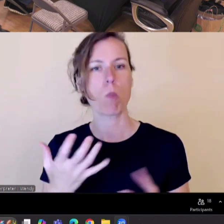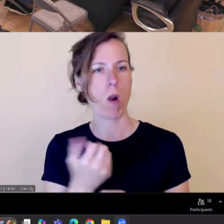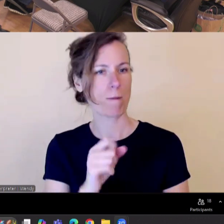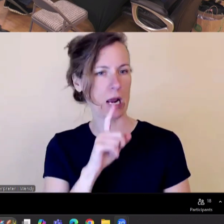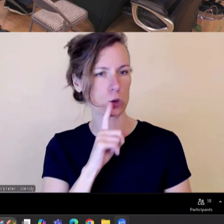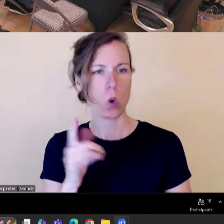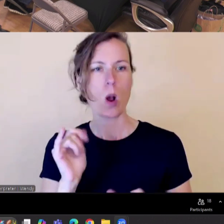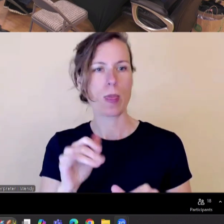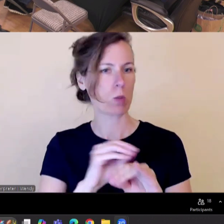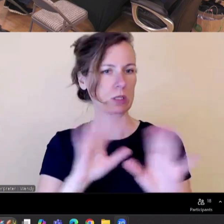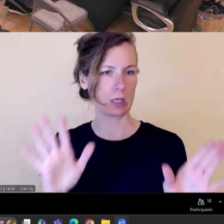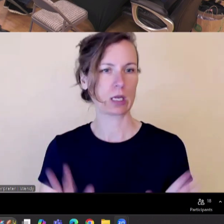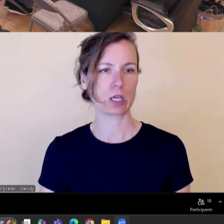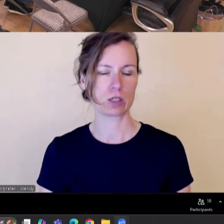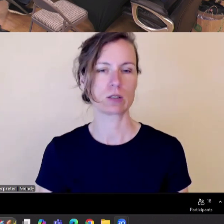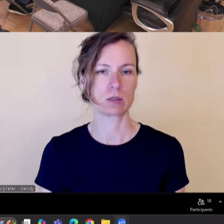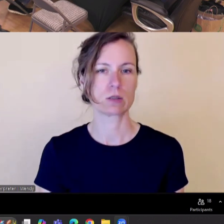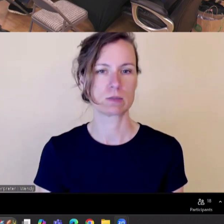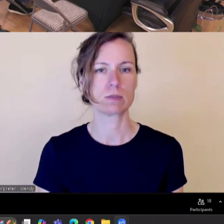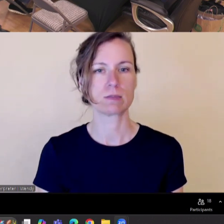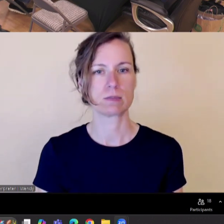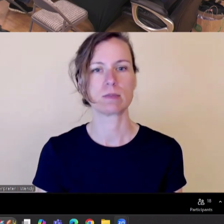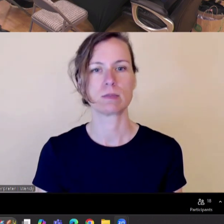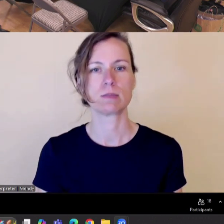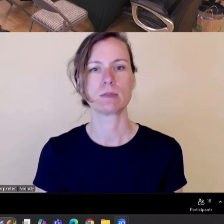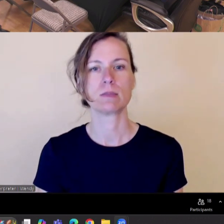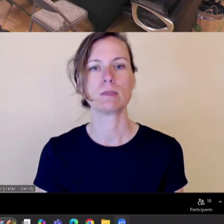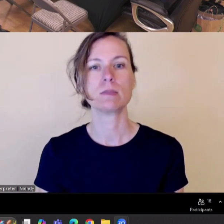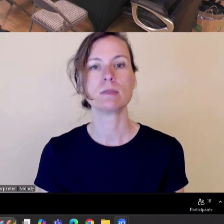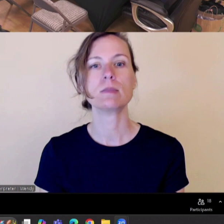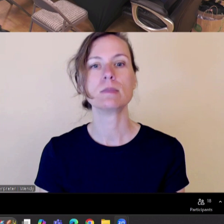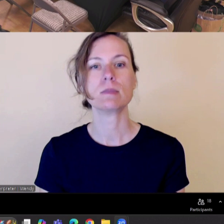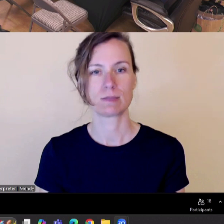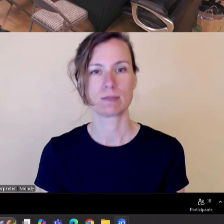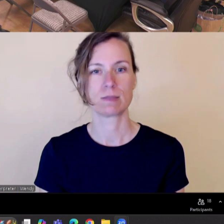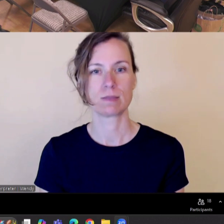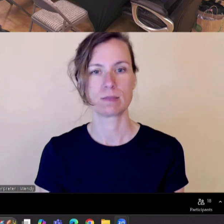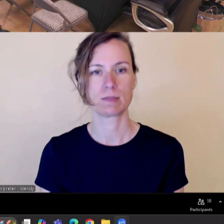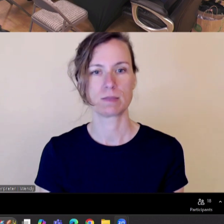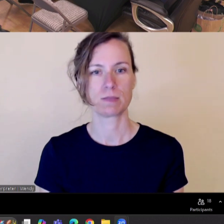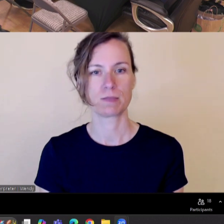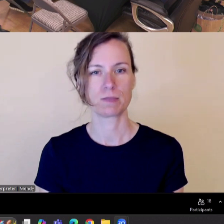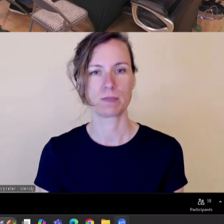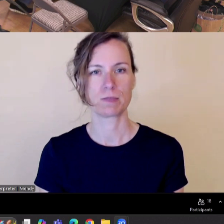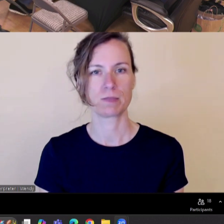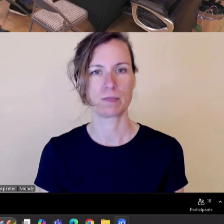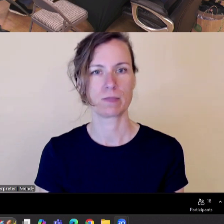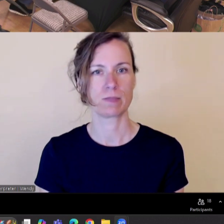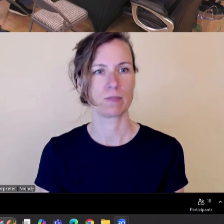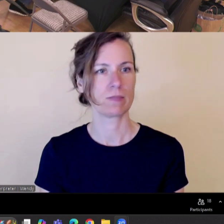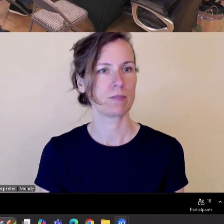was understood, or at least that's how I heard it.